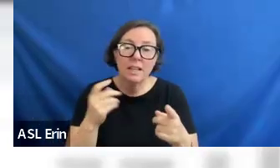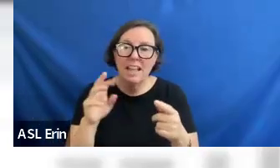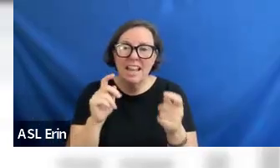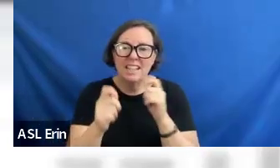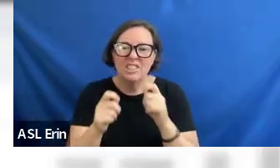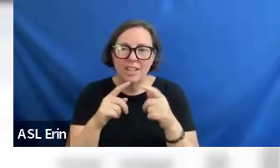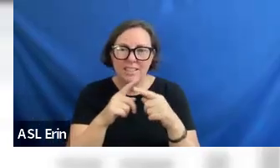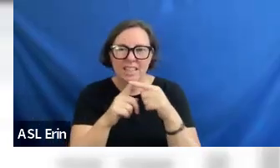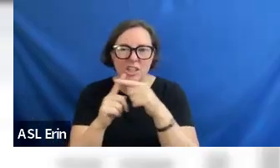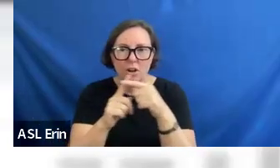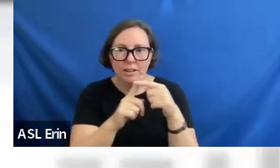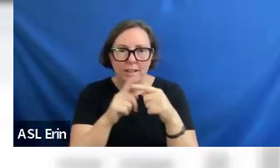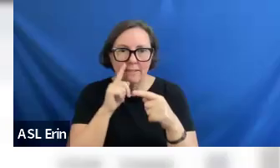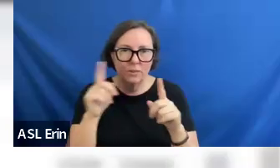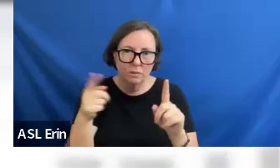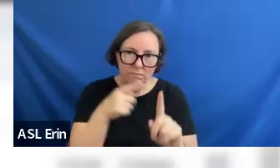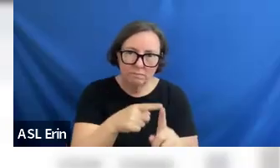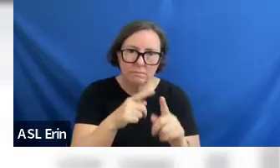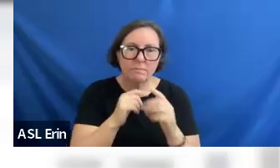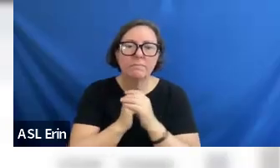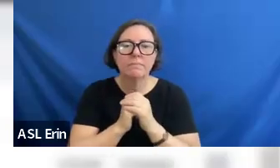for fine-tuning your initial selection.